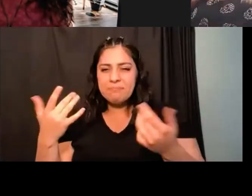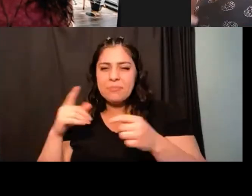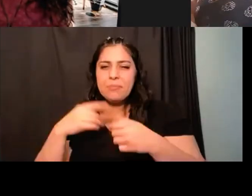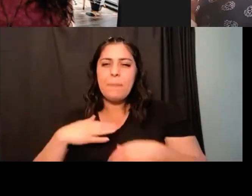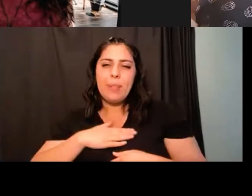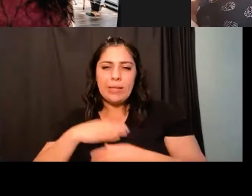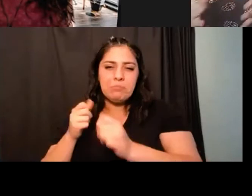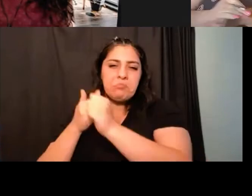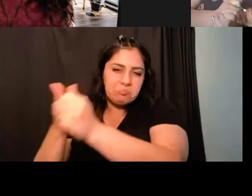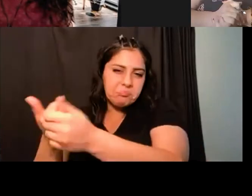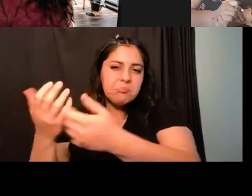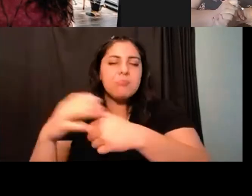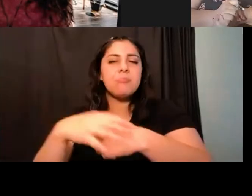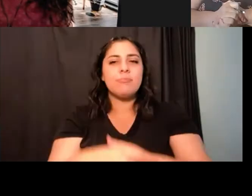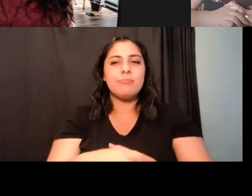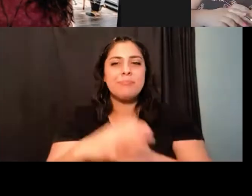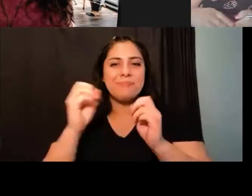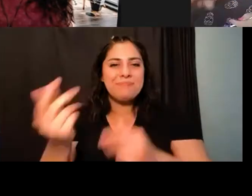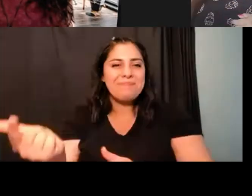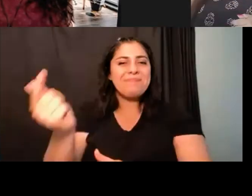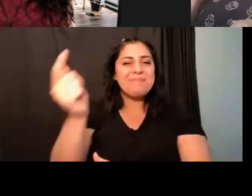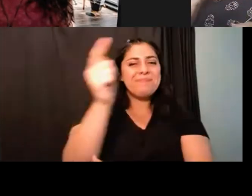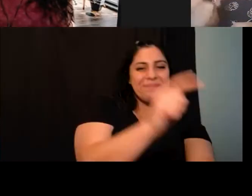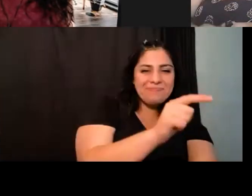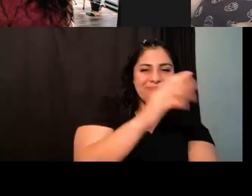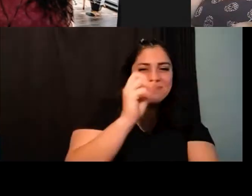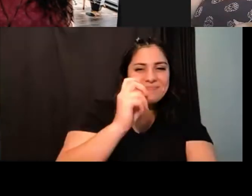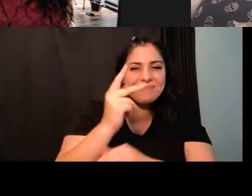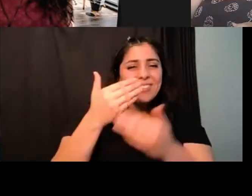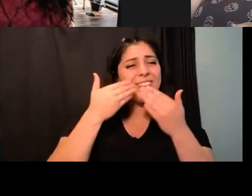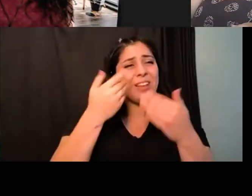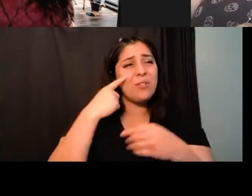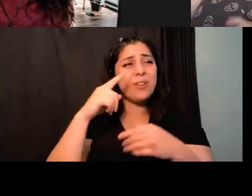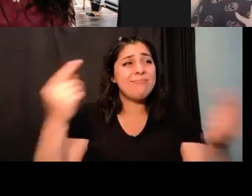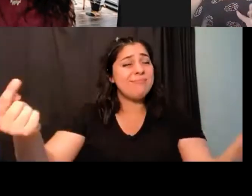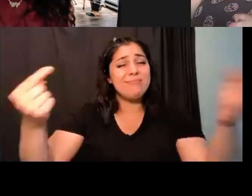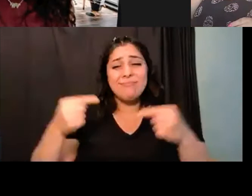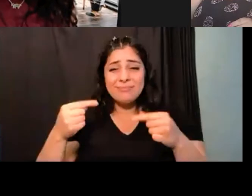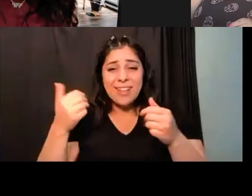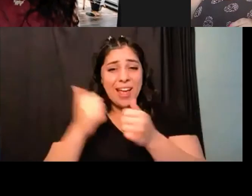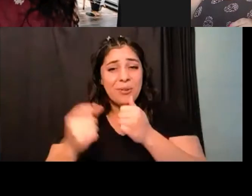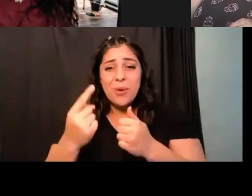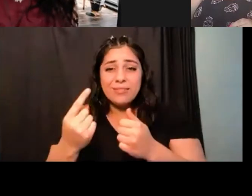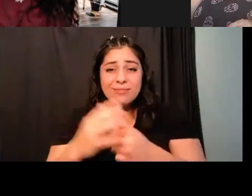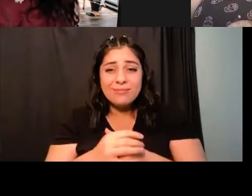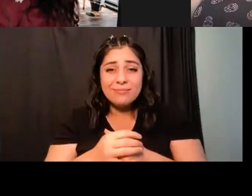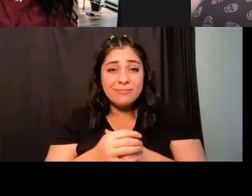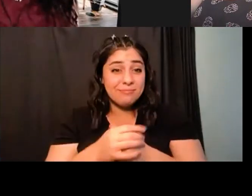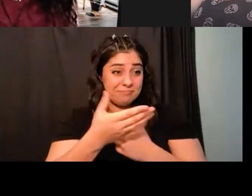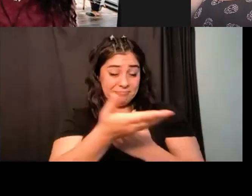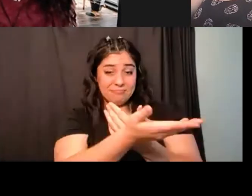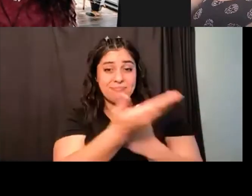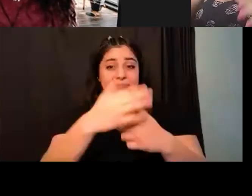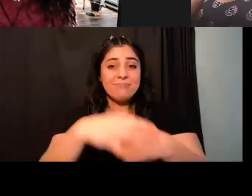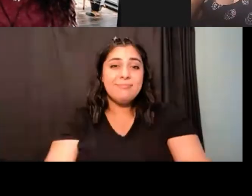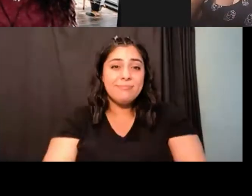So I'm gonna turn it over to y'all. Thanks for joining us, everyone. And Vanessa and team are gonna take it